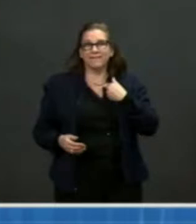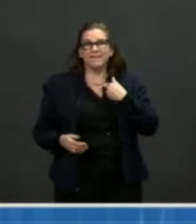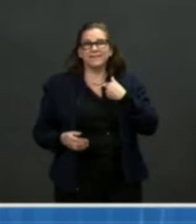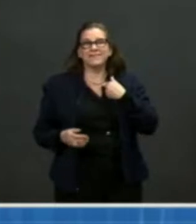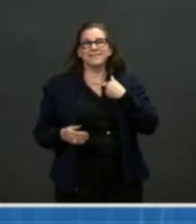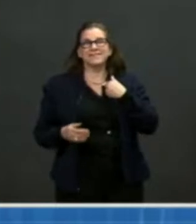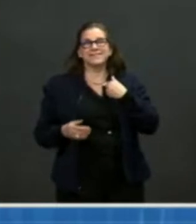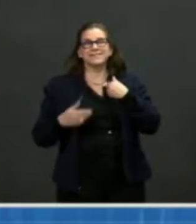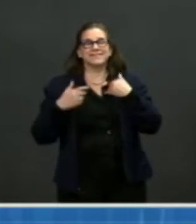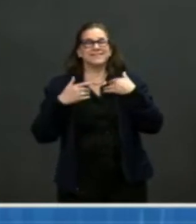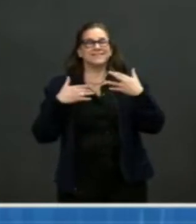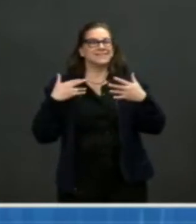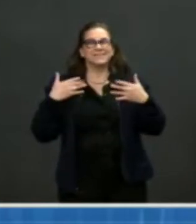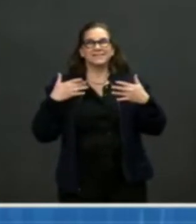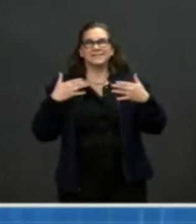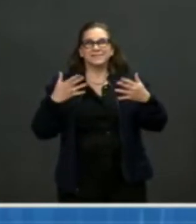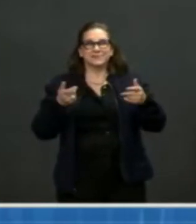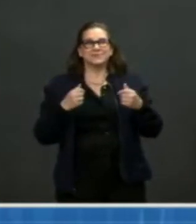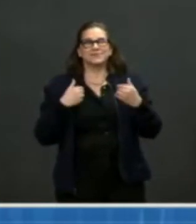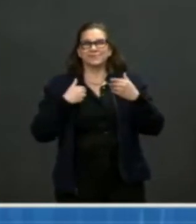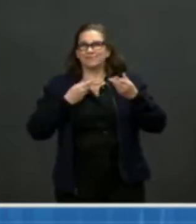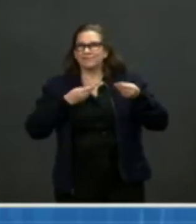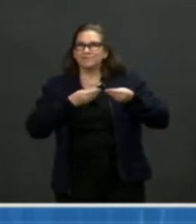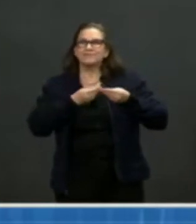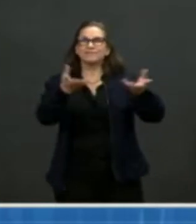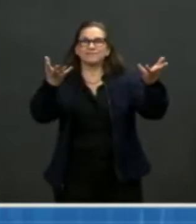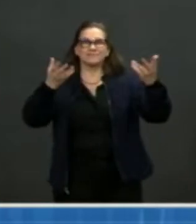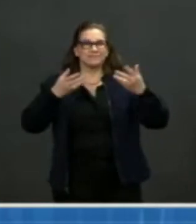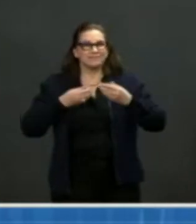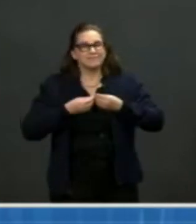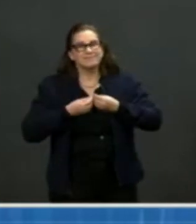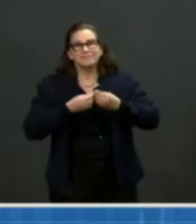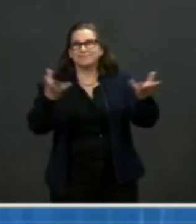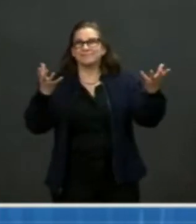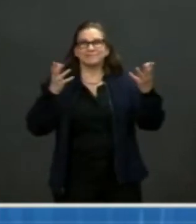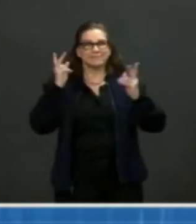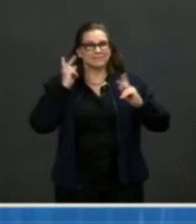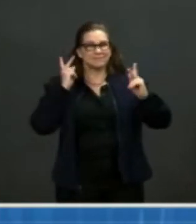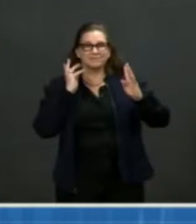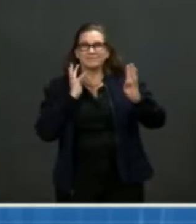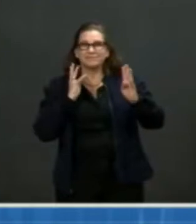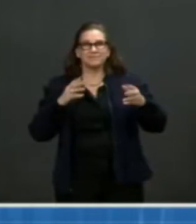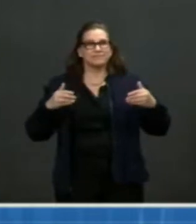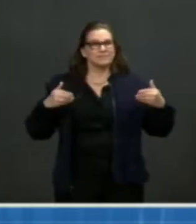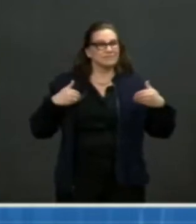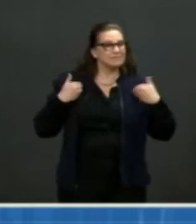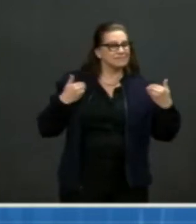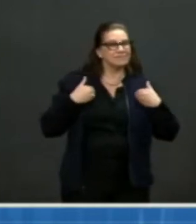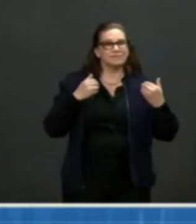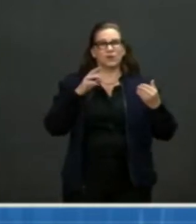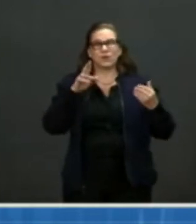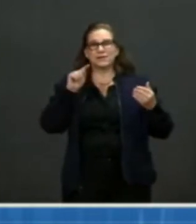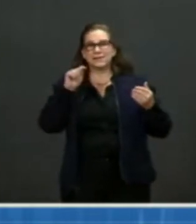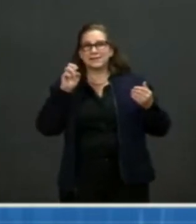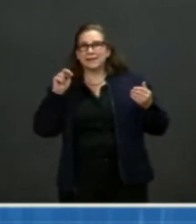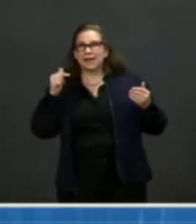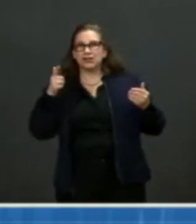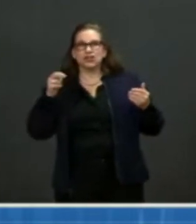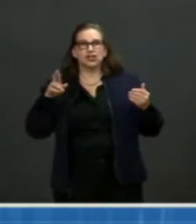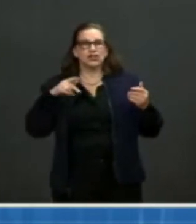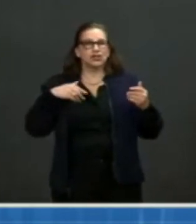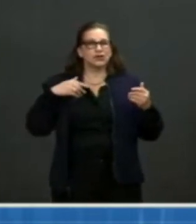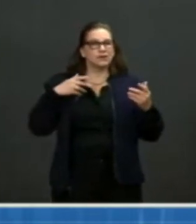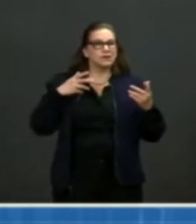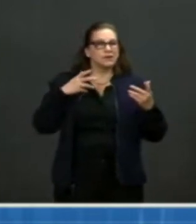road, whether it's vaccinating adolescents, whether it is sharing that supply with other countries, as